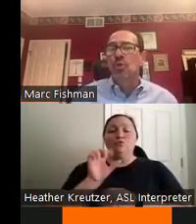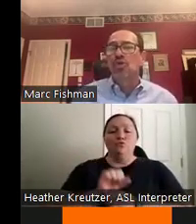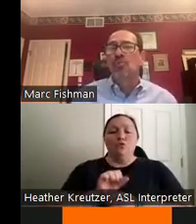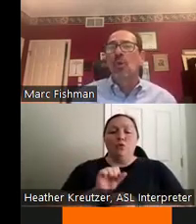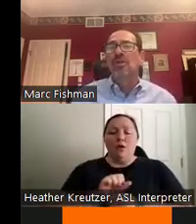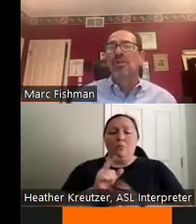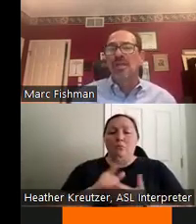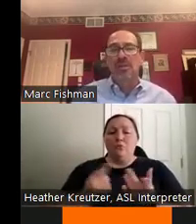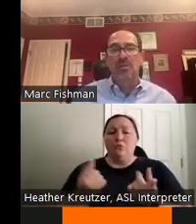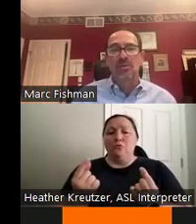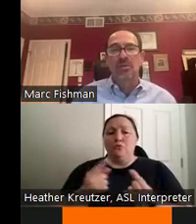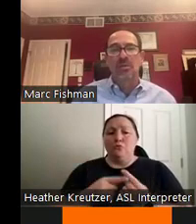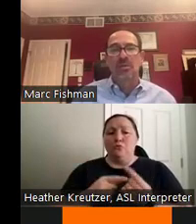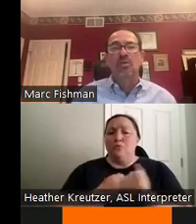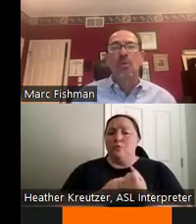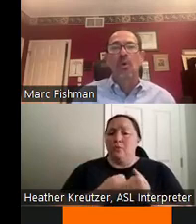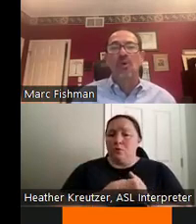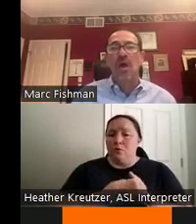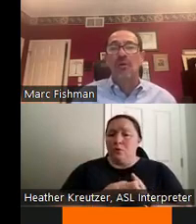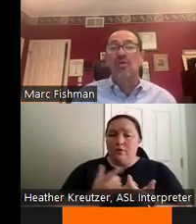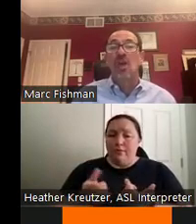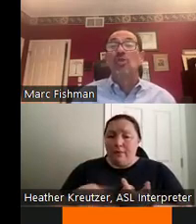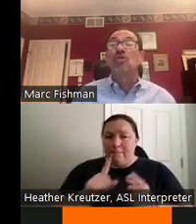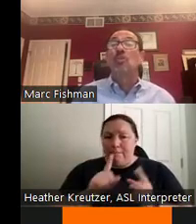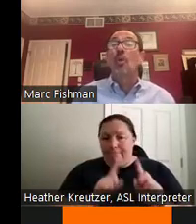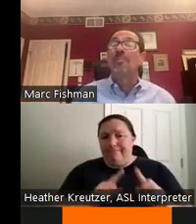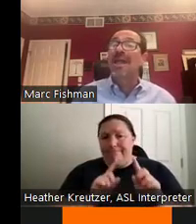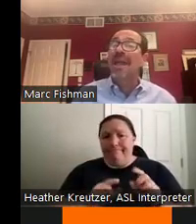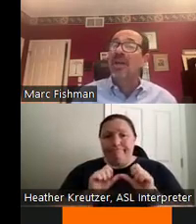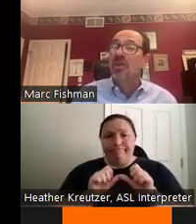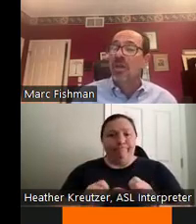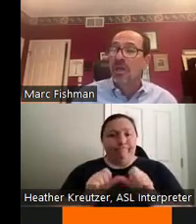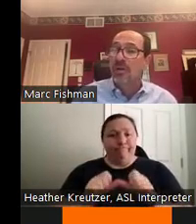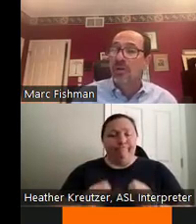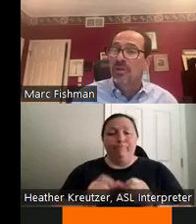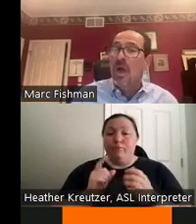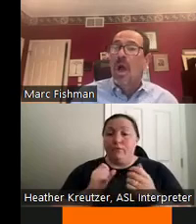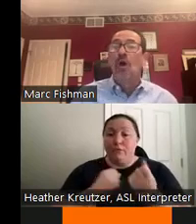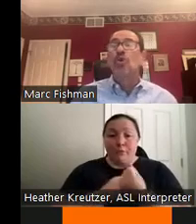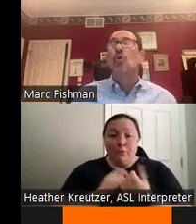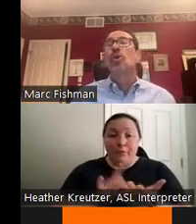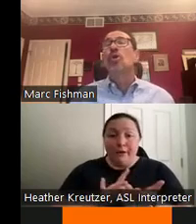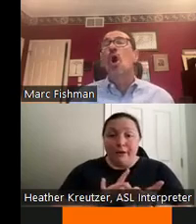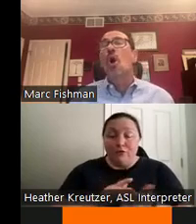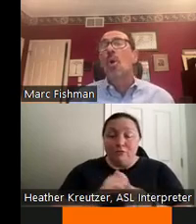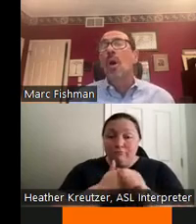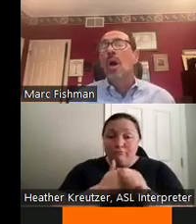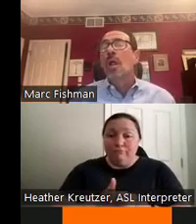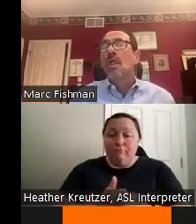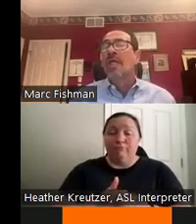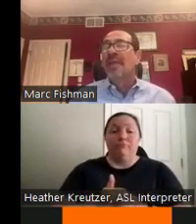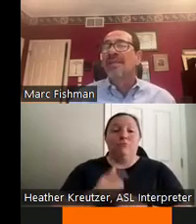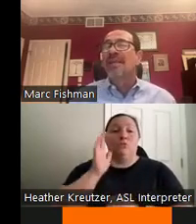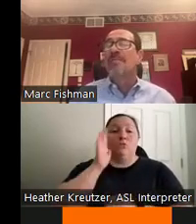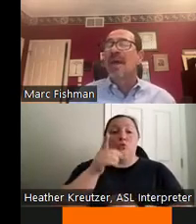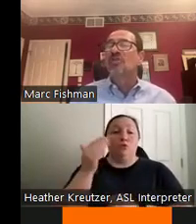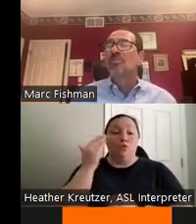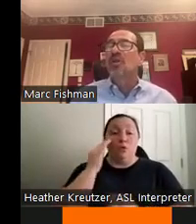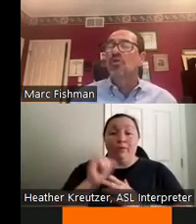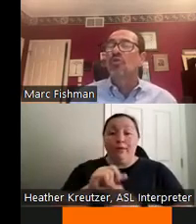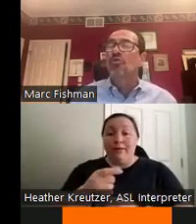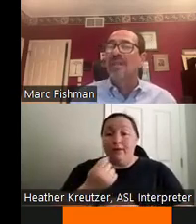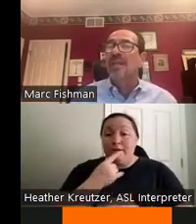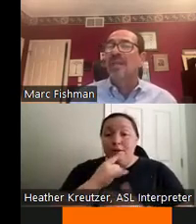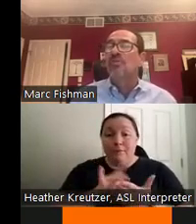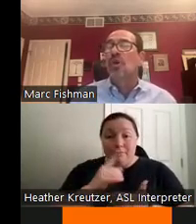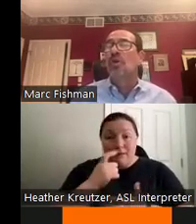going to do to support attendance, to support progress, to support medication adherence? Are you going to know that they take the